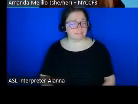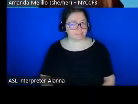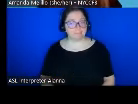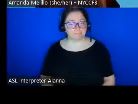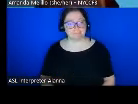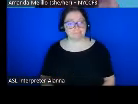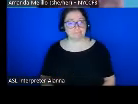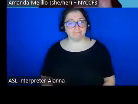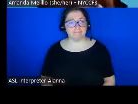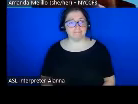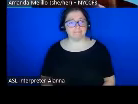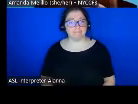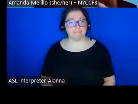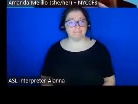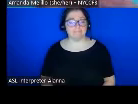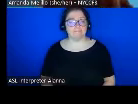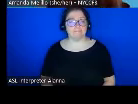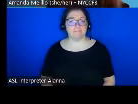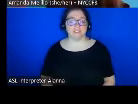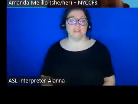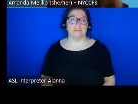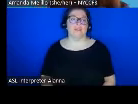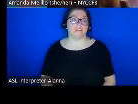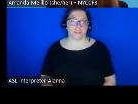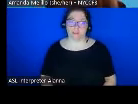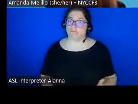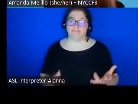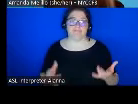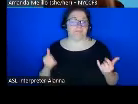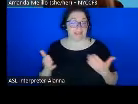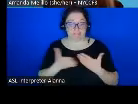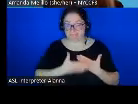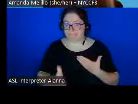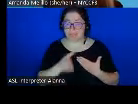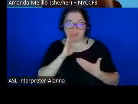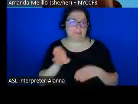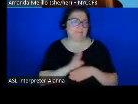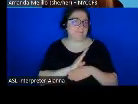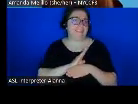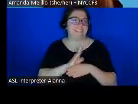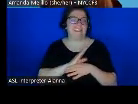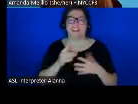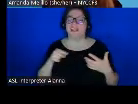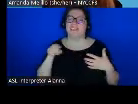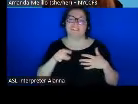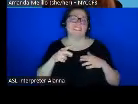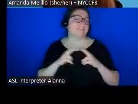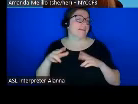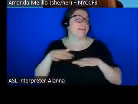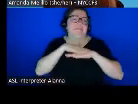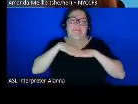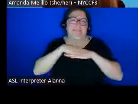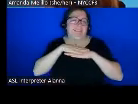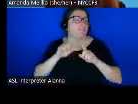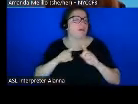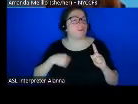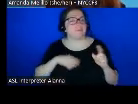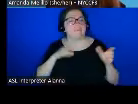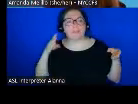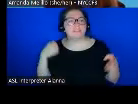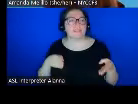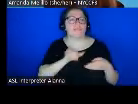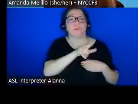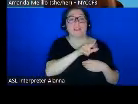so you know this is going to be a really busy time again i'm going to keep this at a high level but what we're really focused on july through